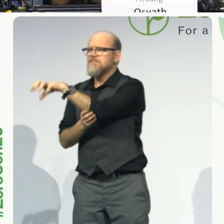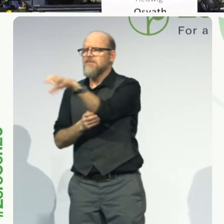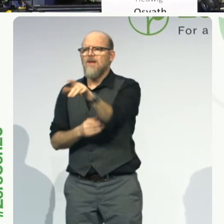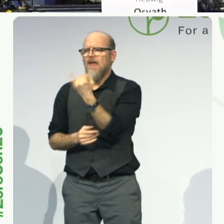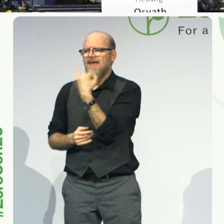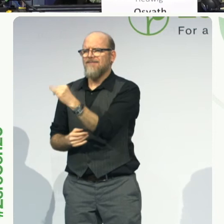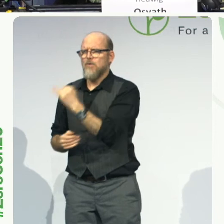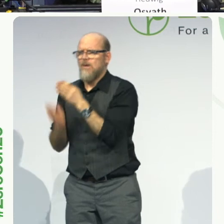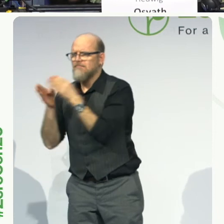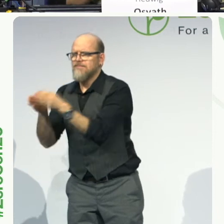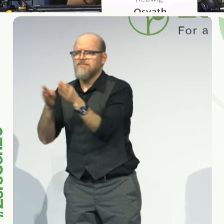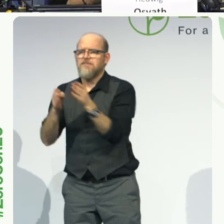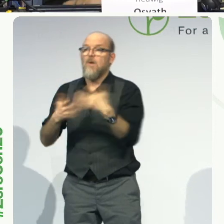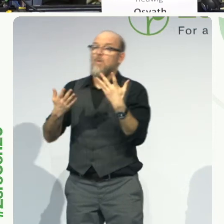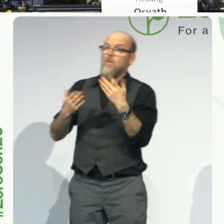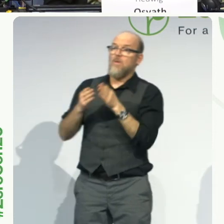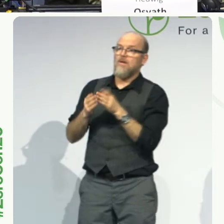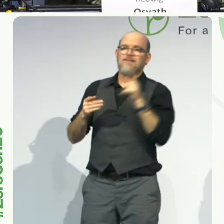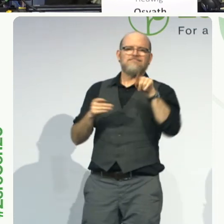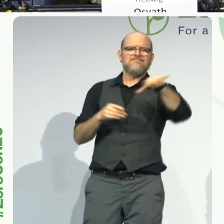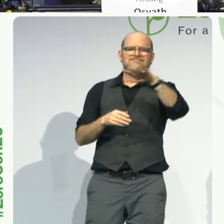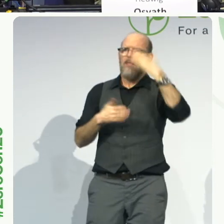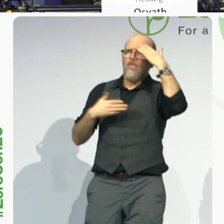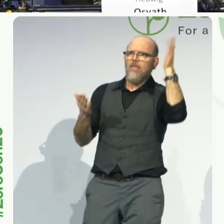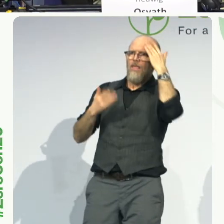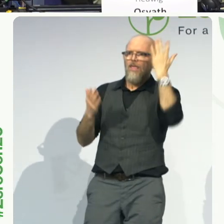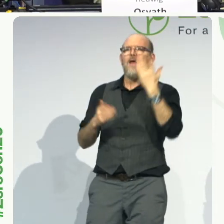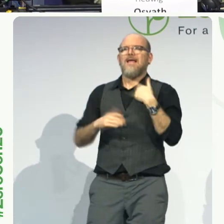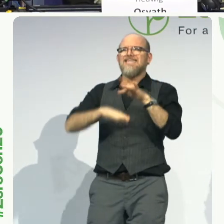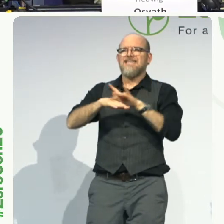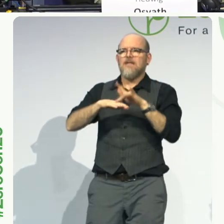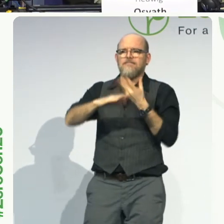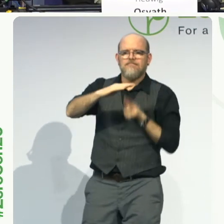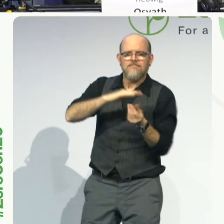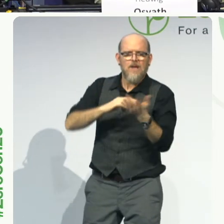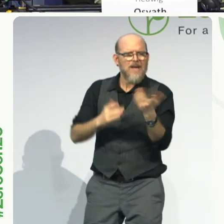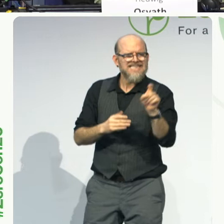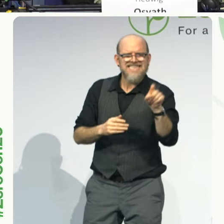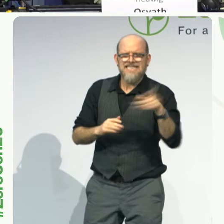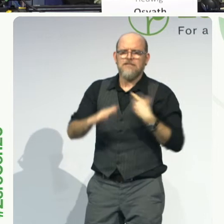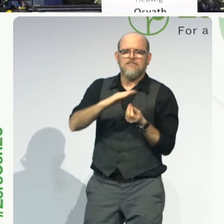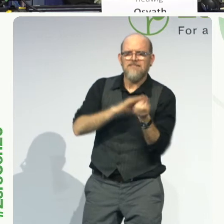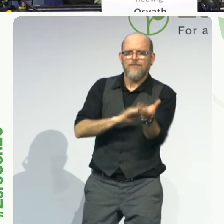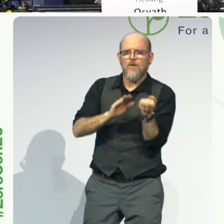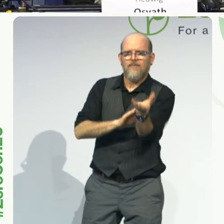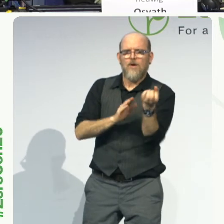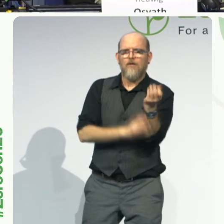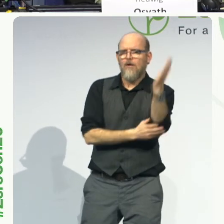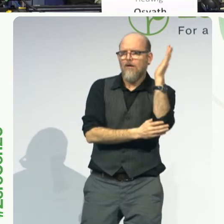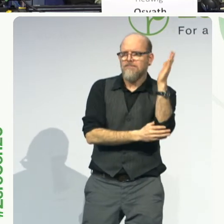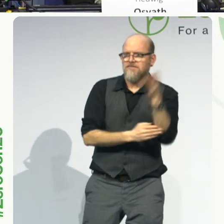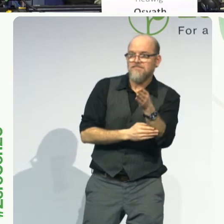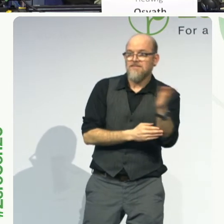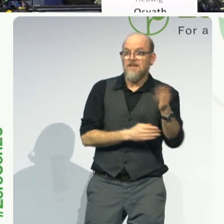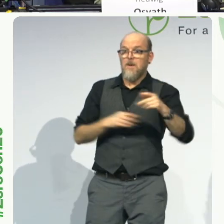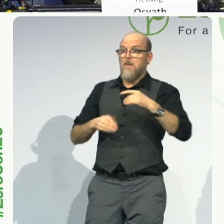launch of the 10-year inclusive education strategy. And activities will focus on 6 schools